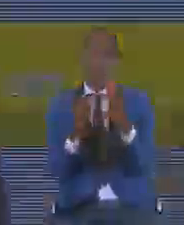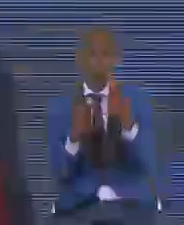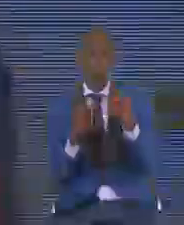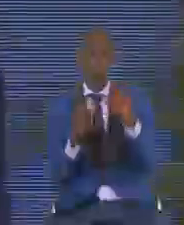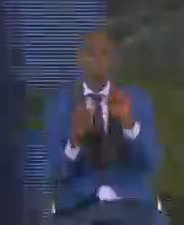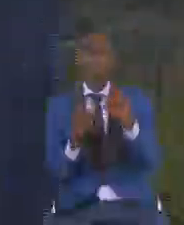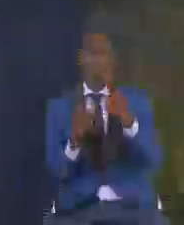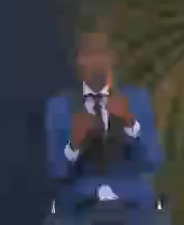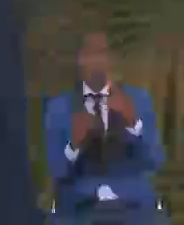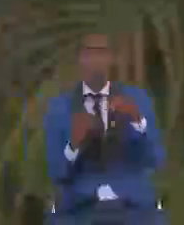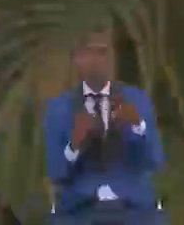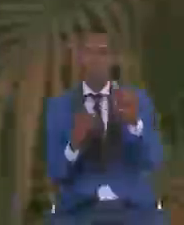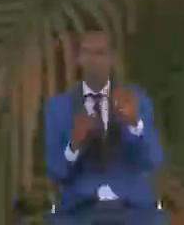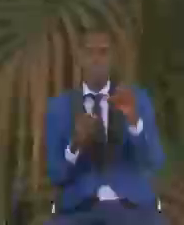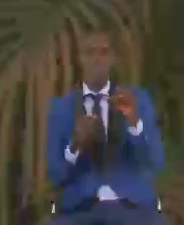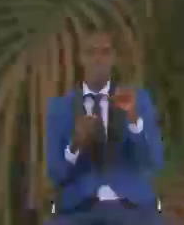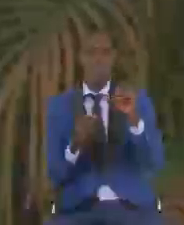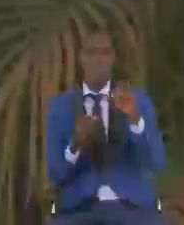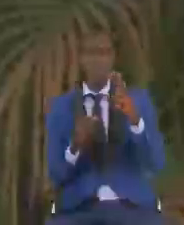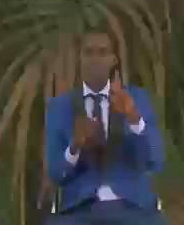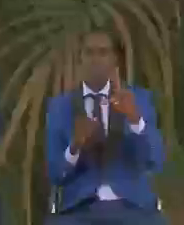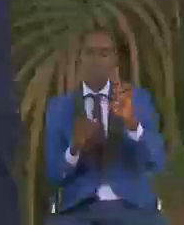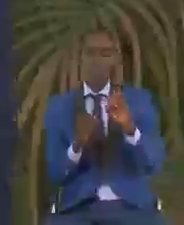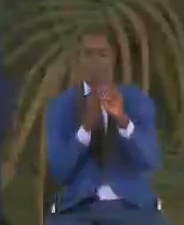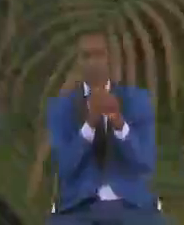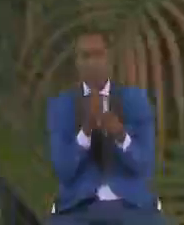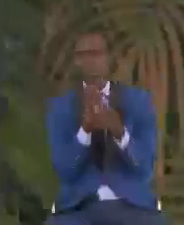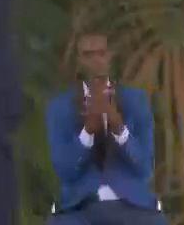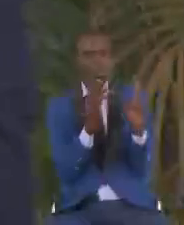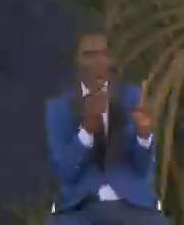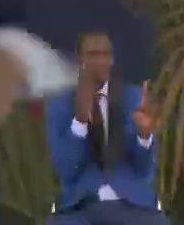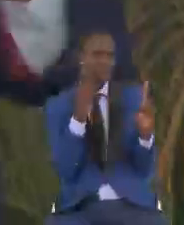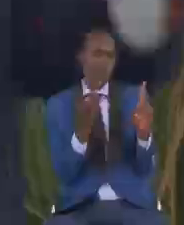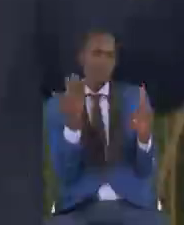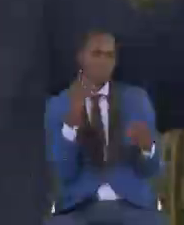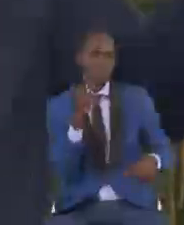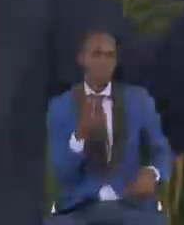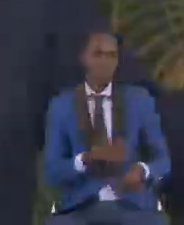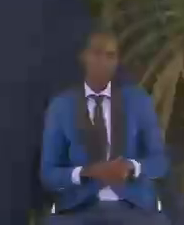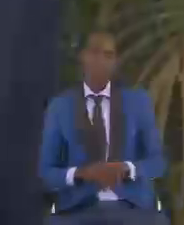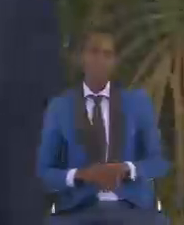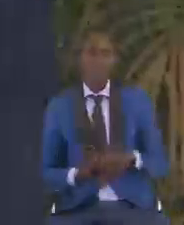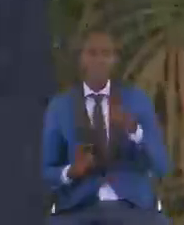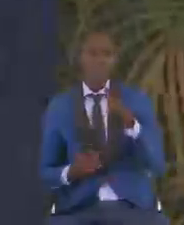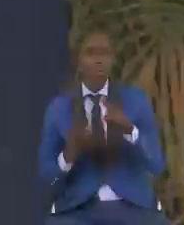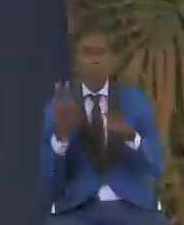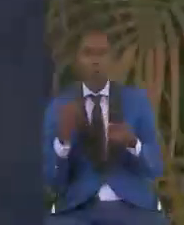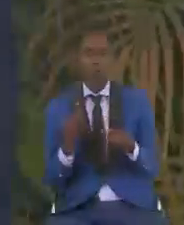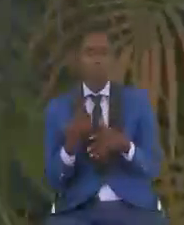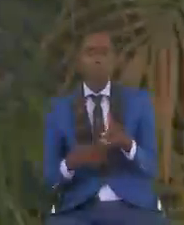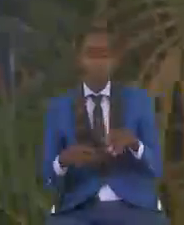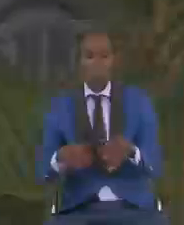unsurpassable gift. Somebody saw you. You are cultivating a